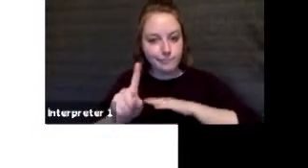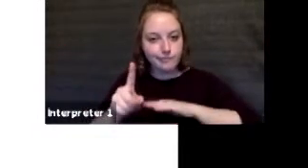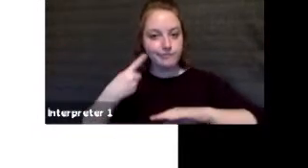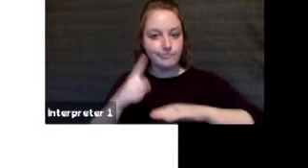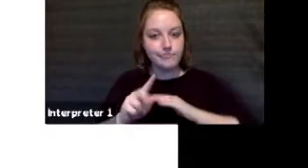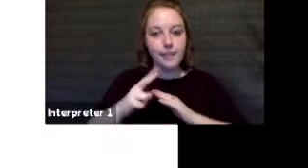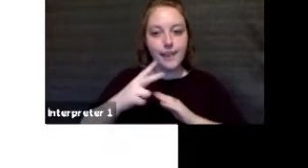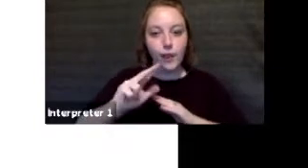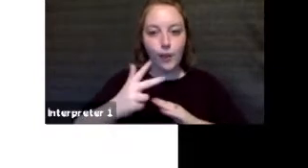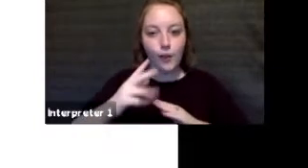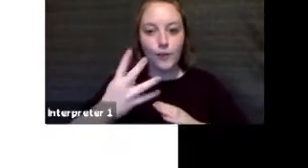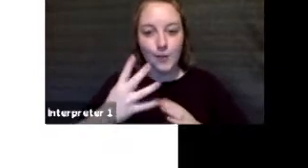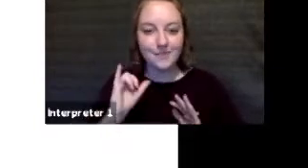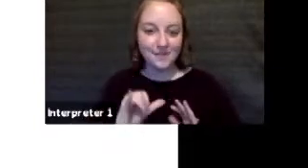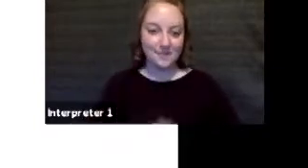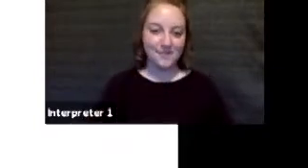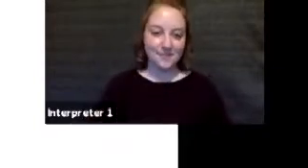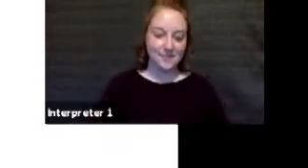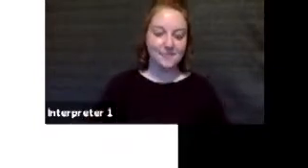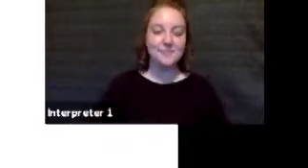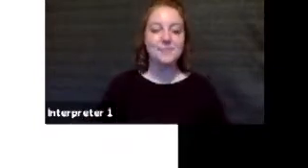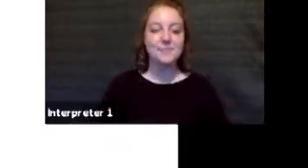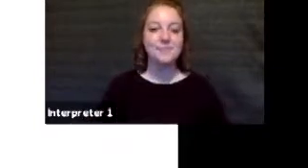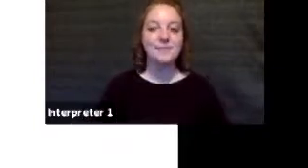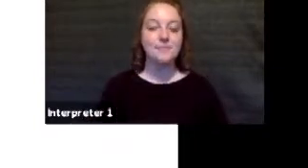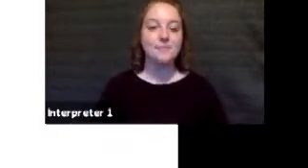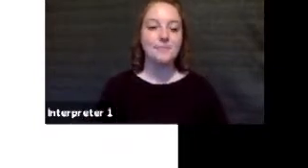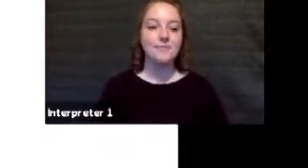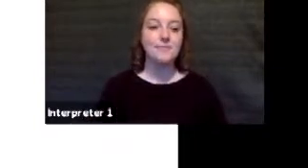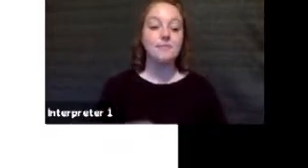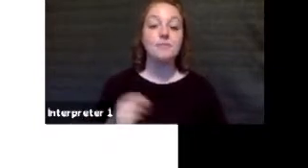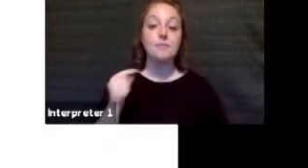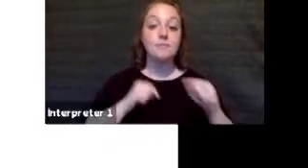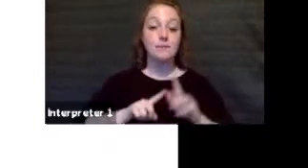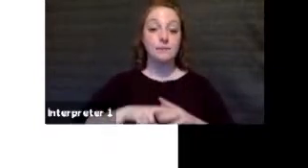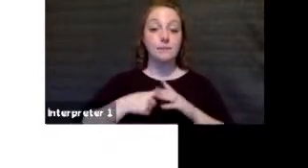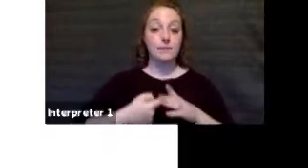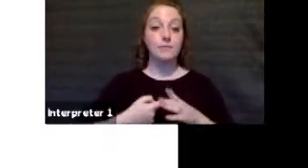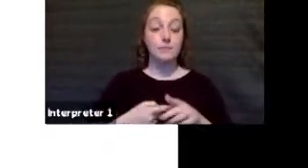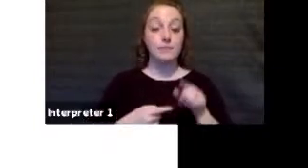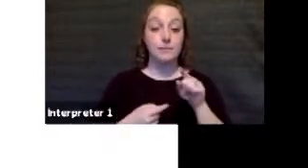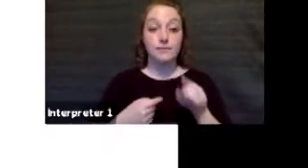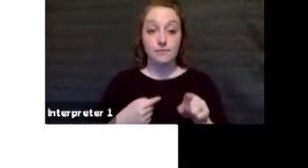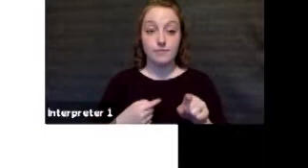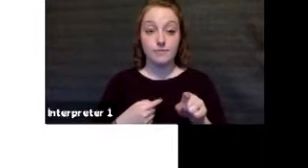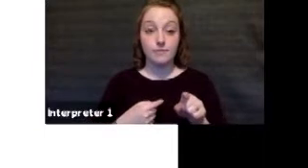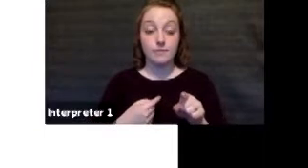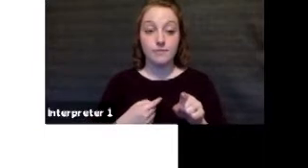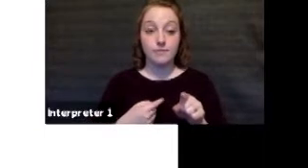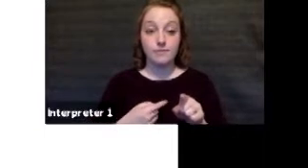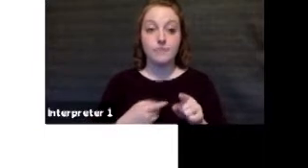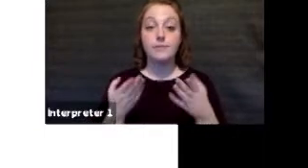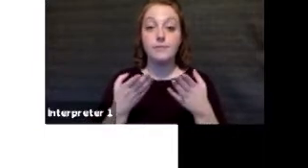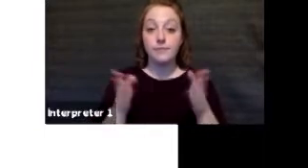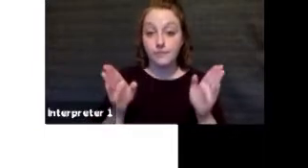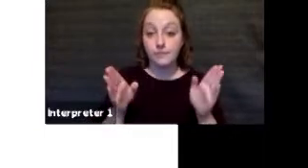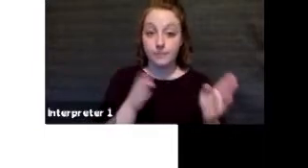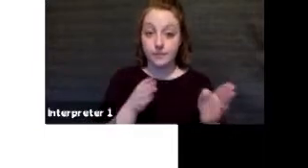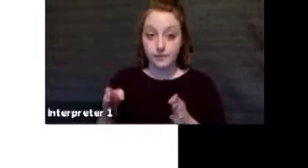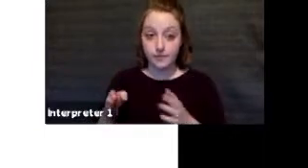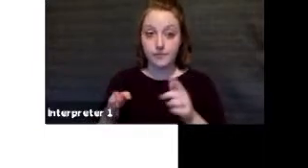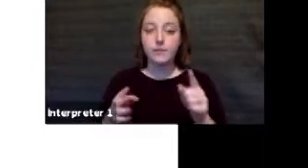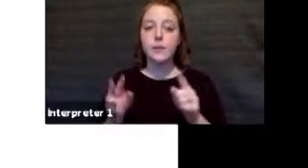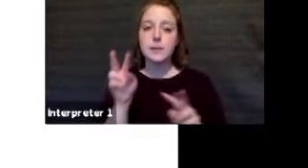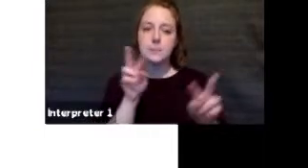And then additionally, kind of coming back to the beginning, is when we talk about the facility's master plan. And we've looked through some of these